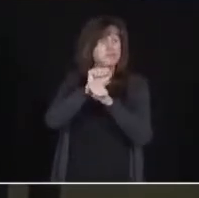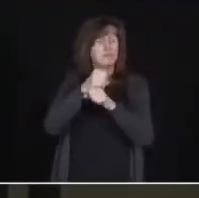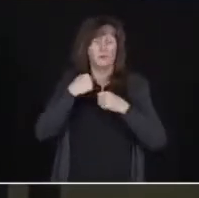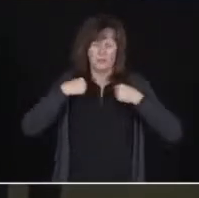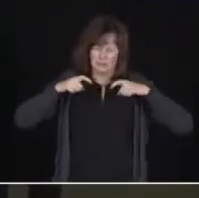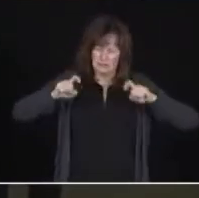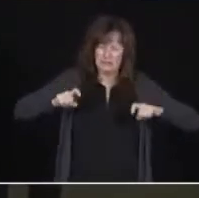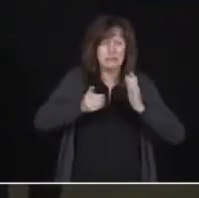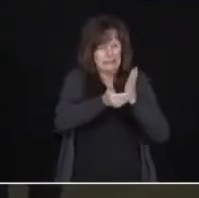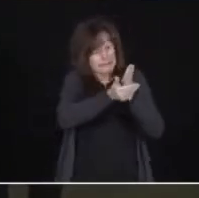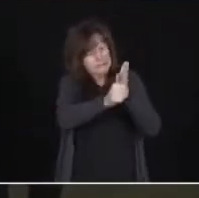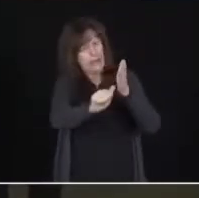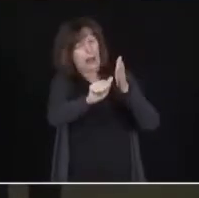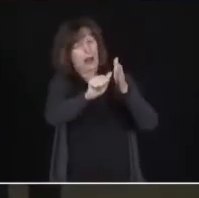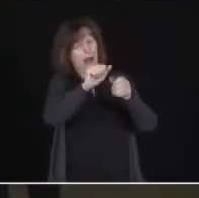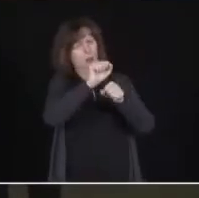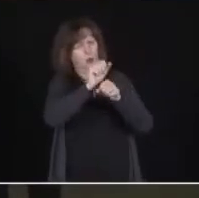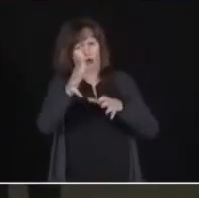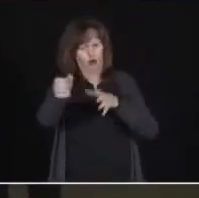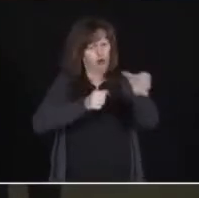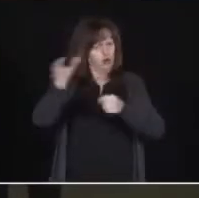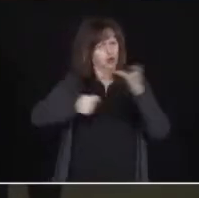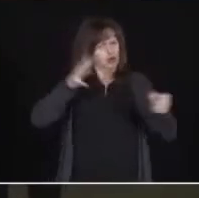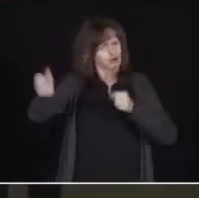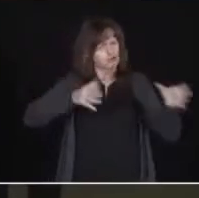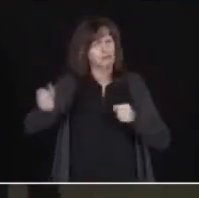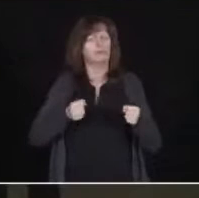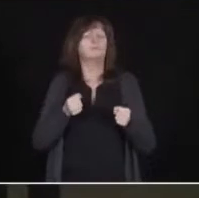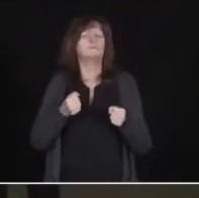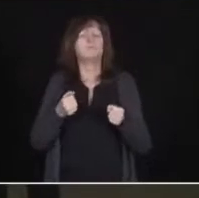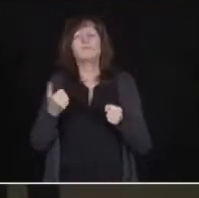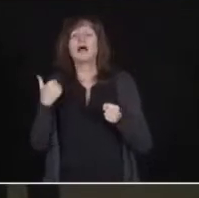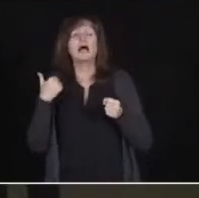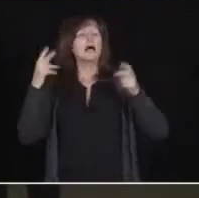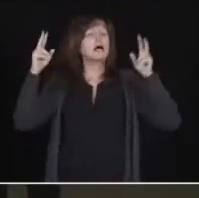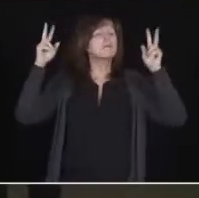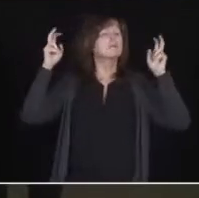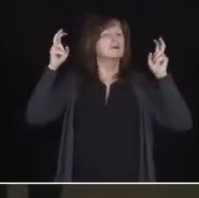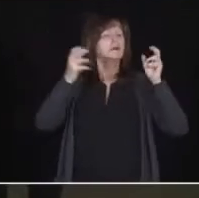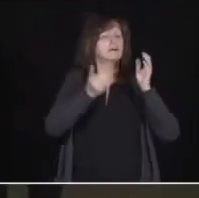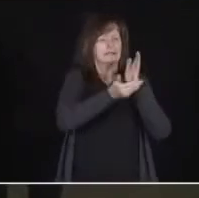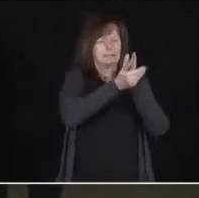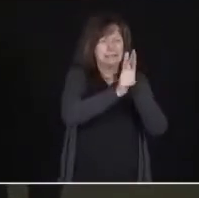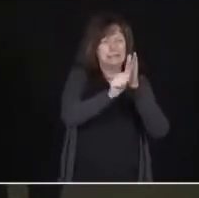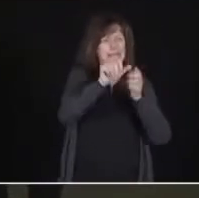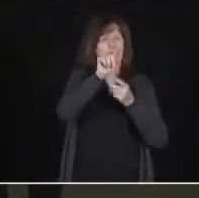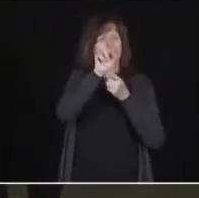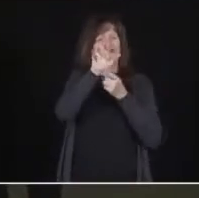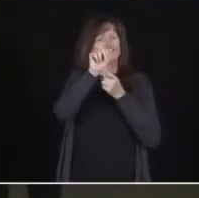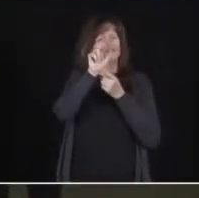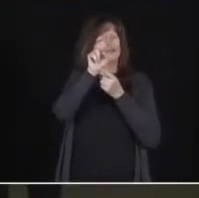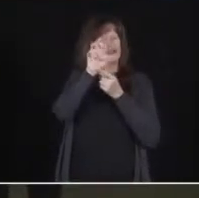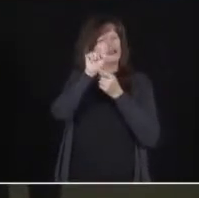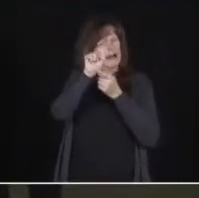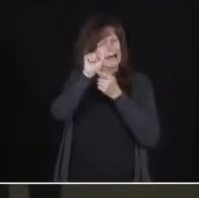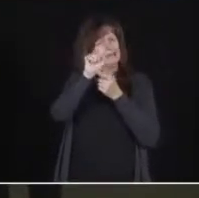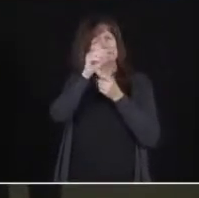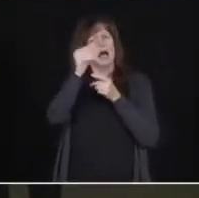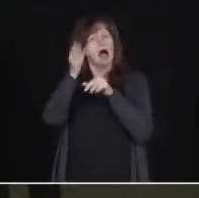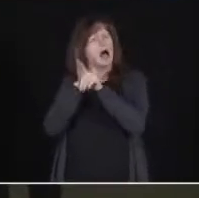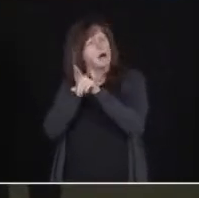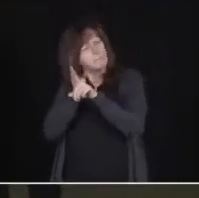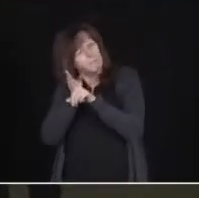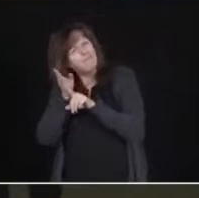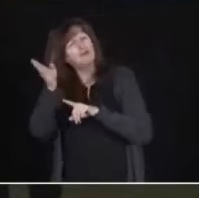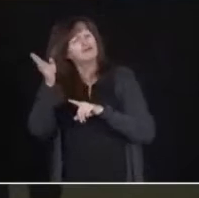steps to create a skilled trades and professional workforce pipeline for these projects. Through the investments we're making this